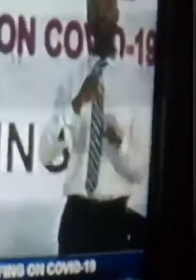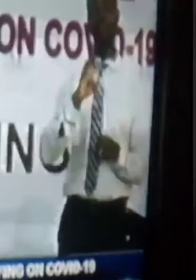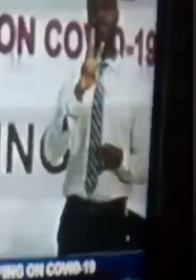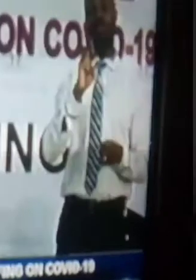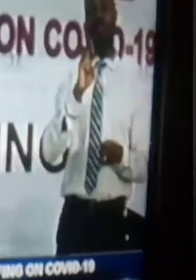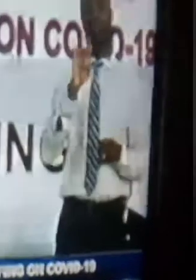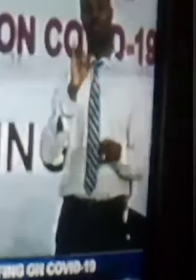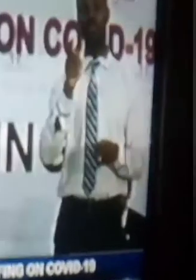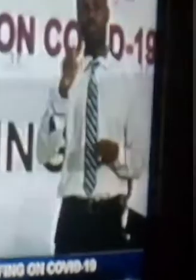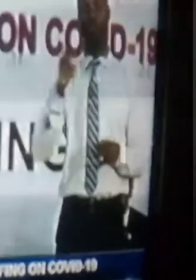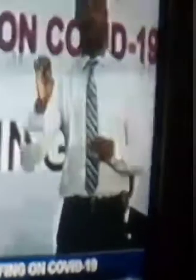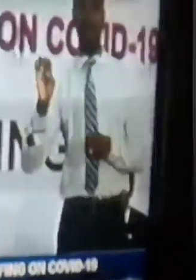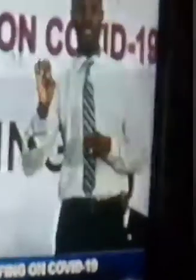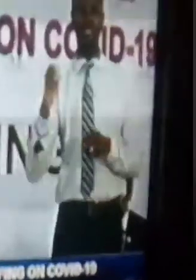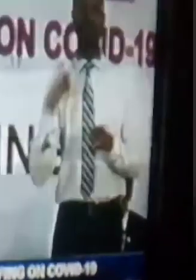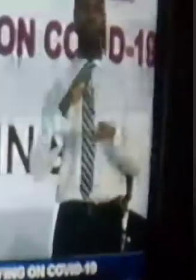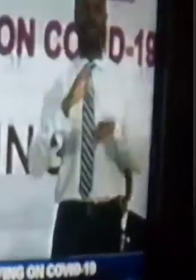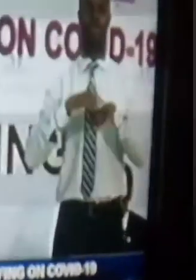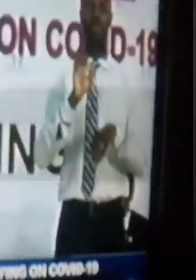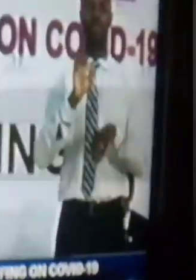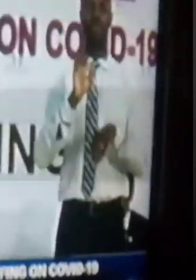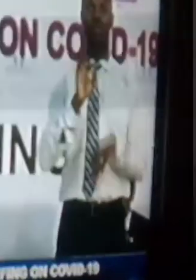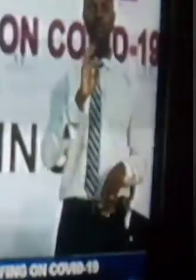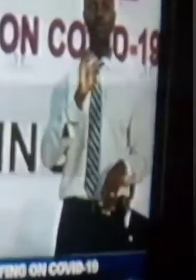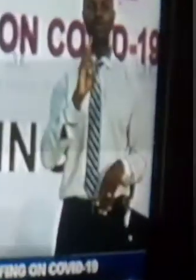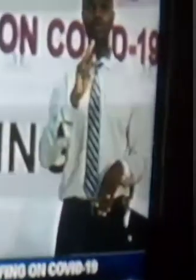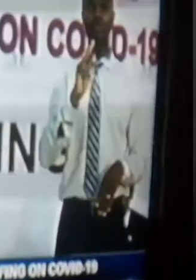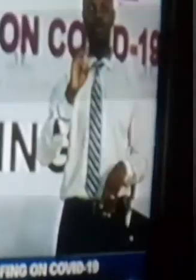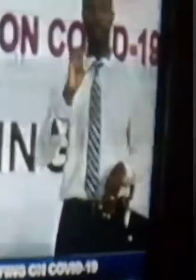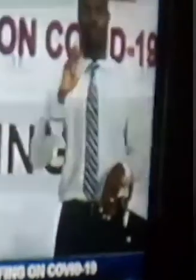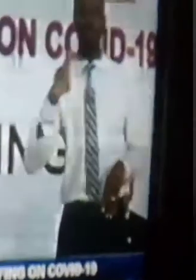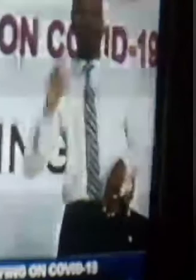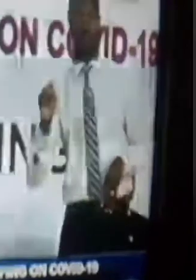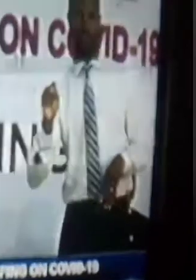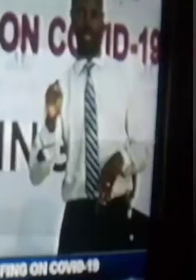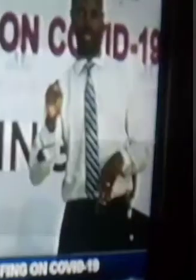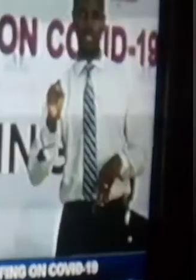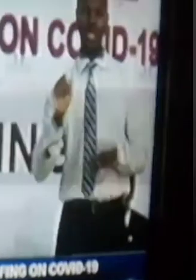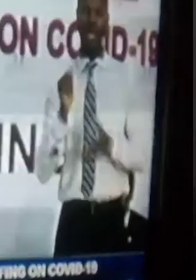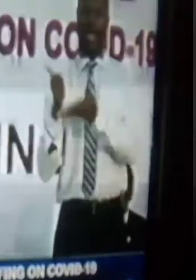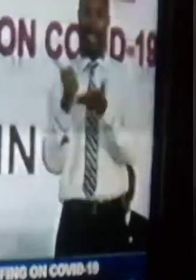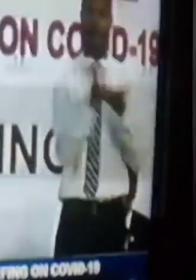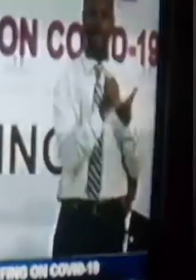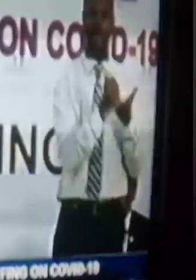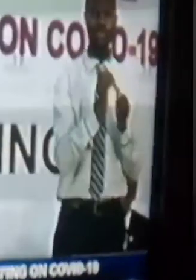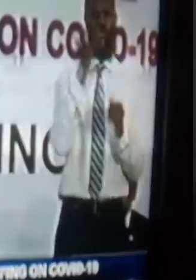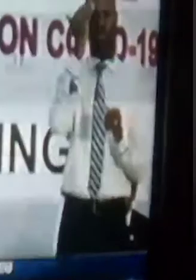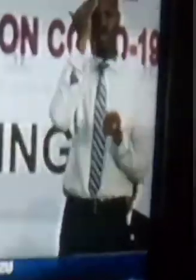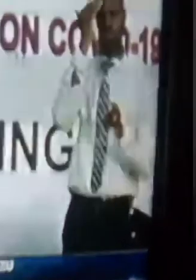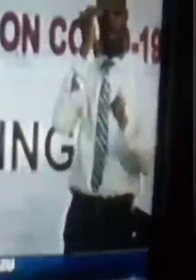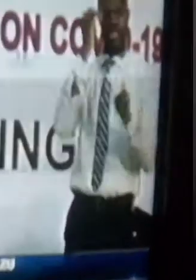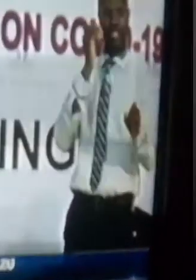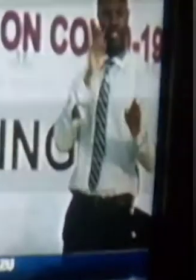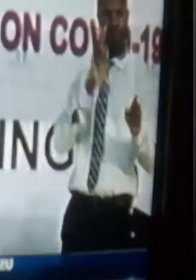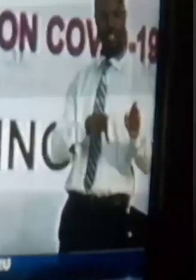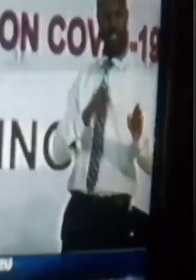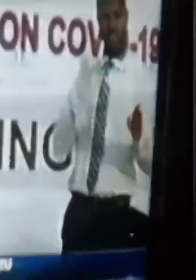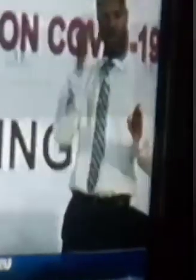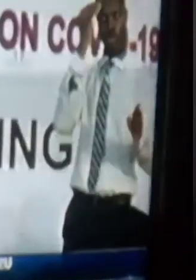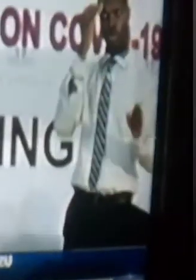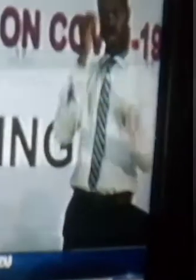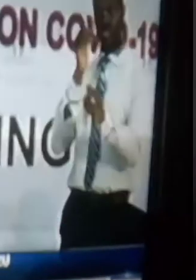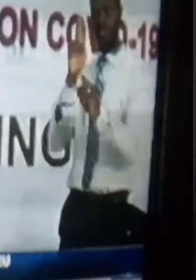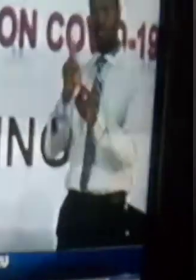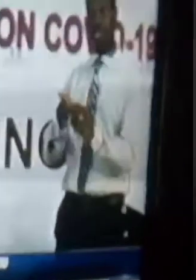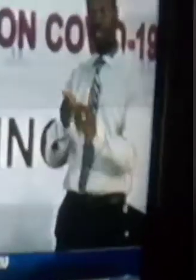cases, understand who is linked, which contact is linked to what case, and through that we can monitor which contacts are